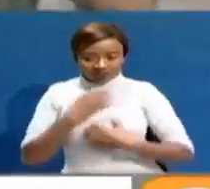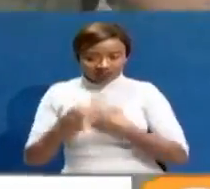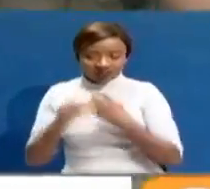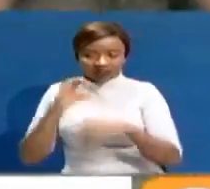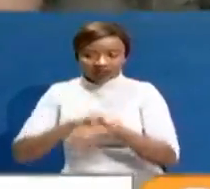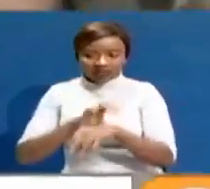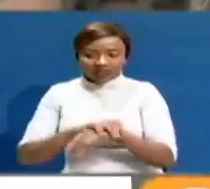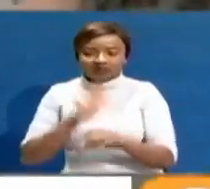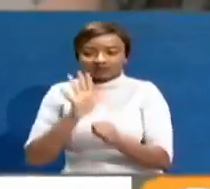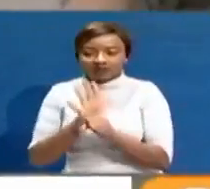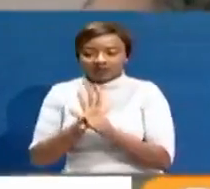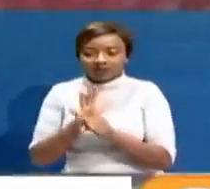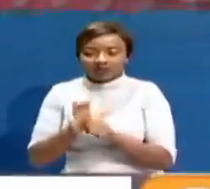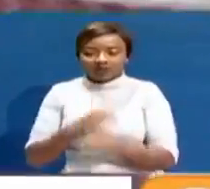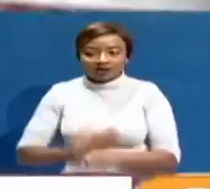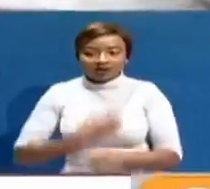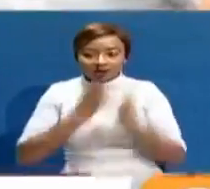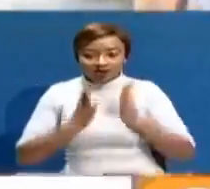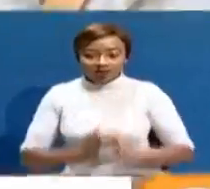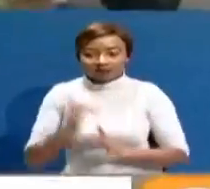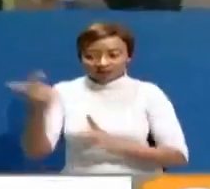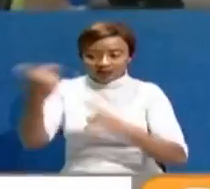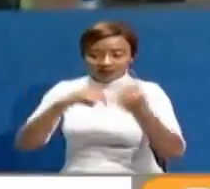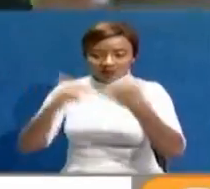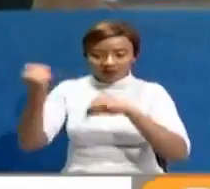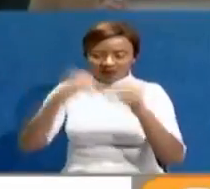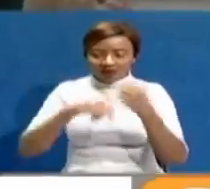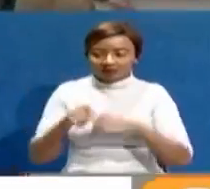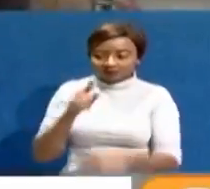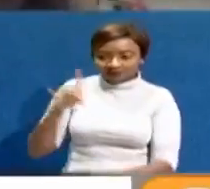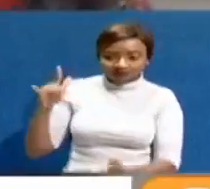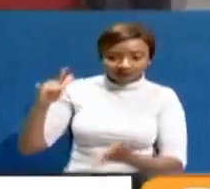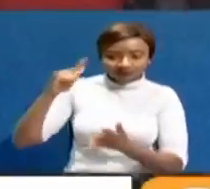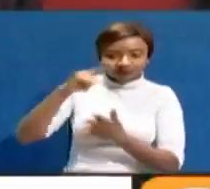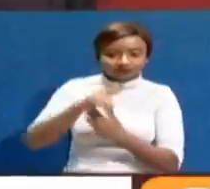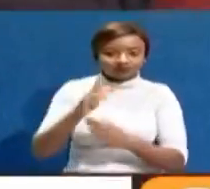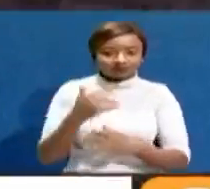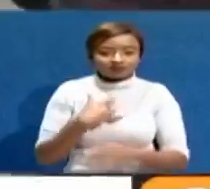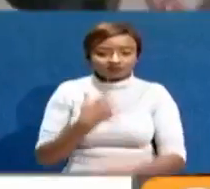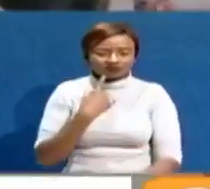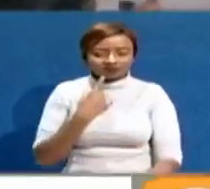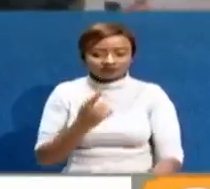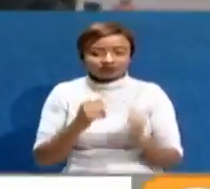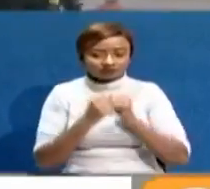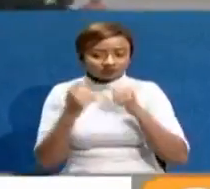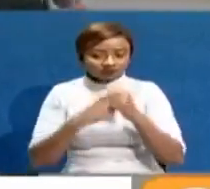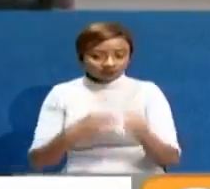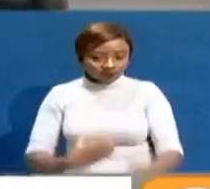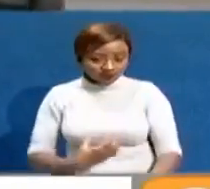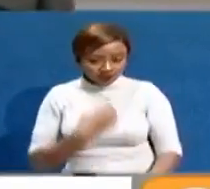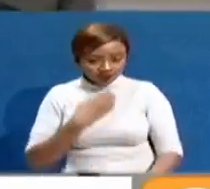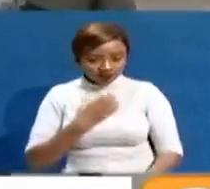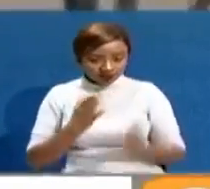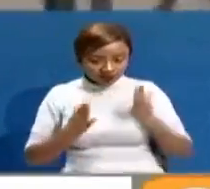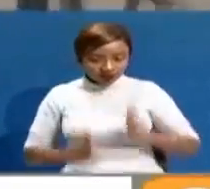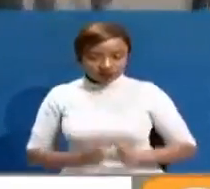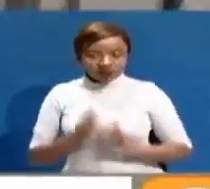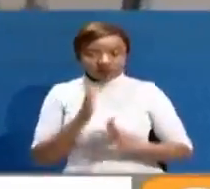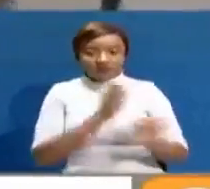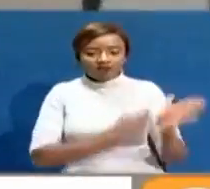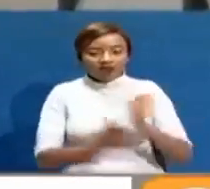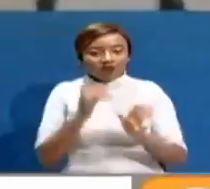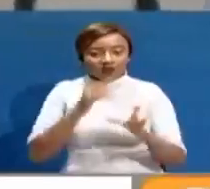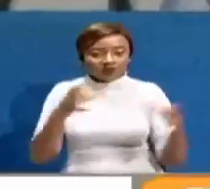to grapple with the COVID-19 pandemic. The flight and tour for the 116 visitors was organized by local tour